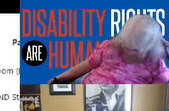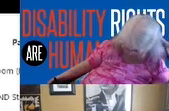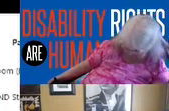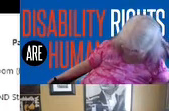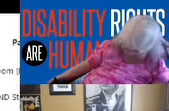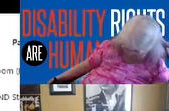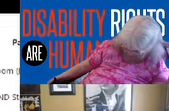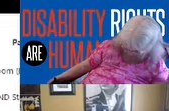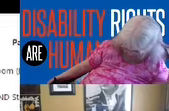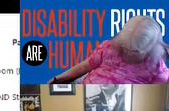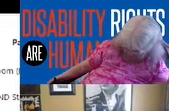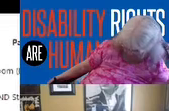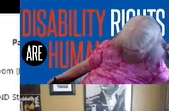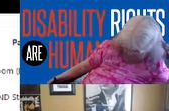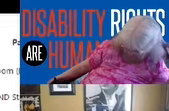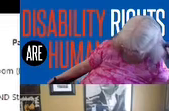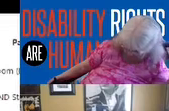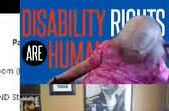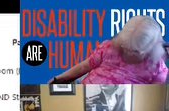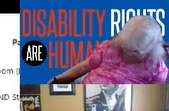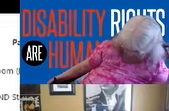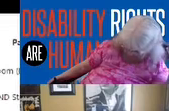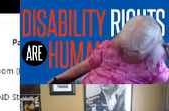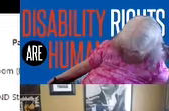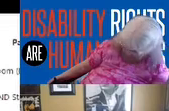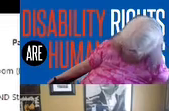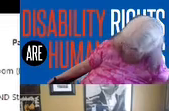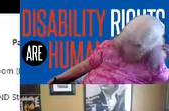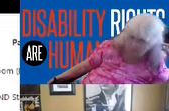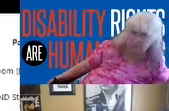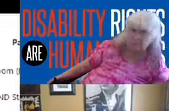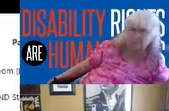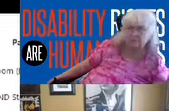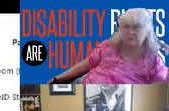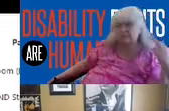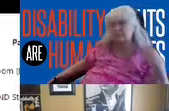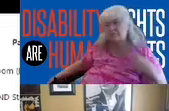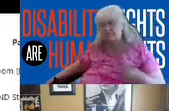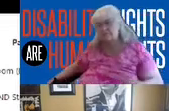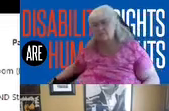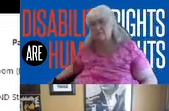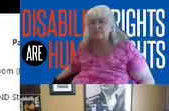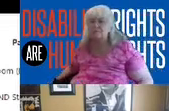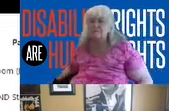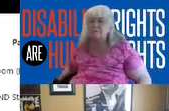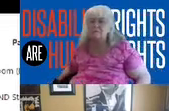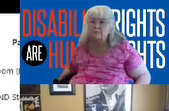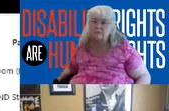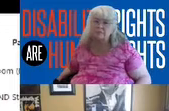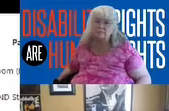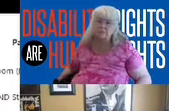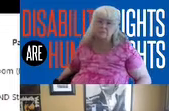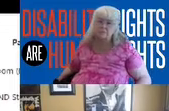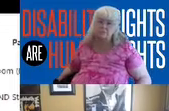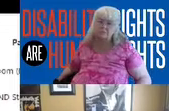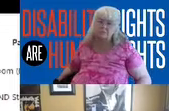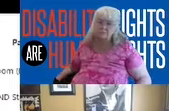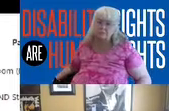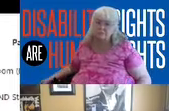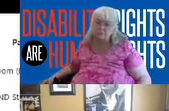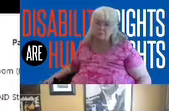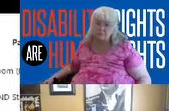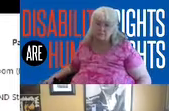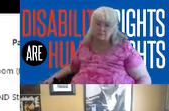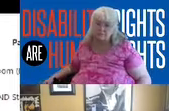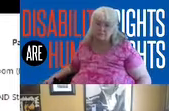I can share a file in the chat box. I'll go ahead and do that so you can see what it looks like. if I click on your computer, it's going to show me